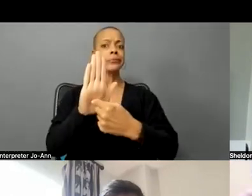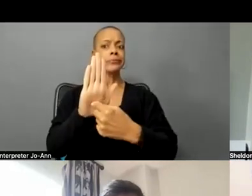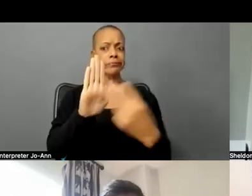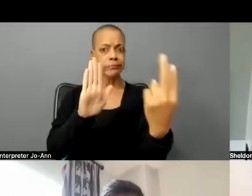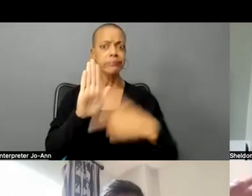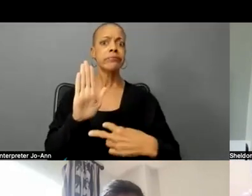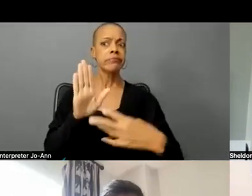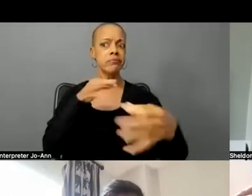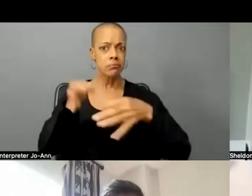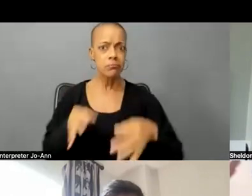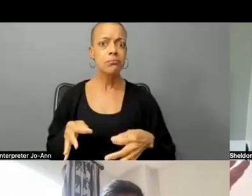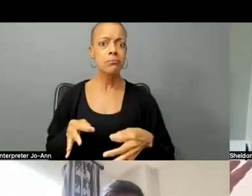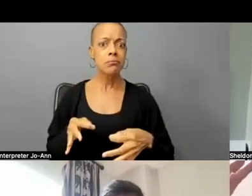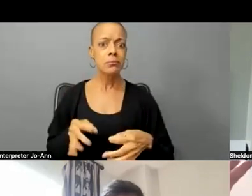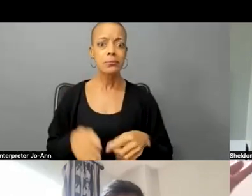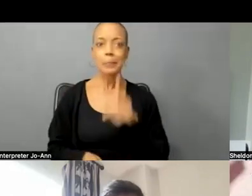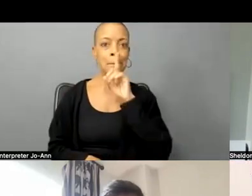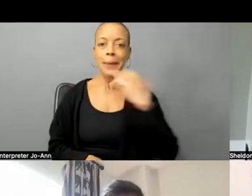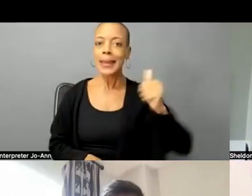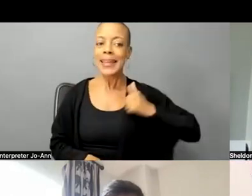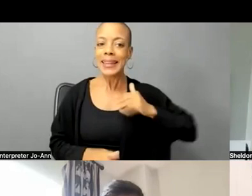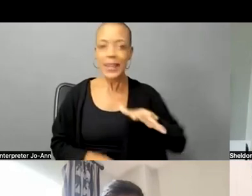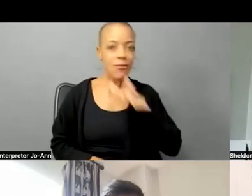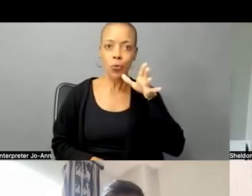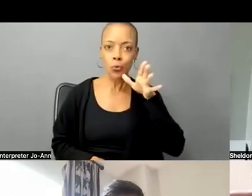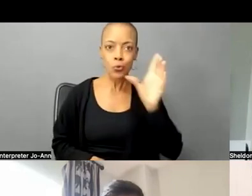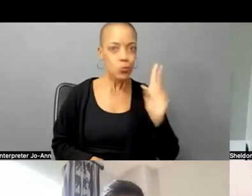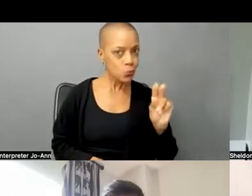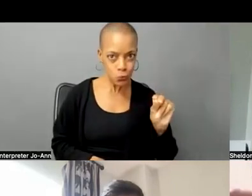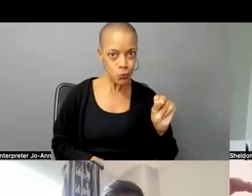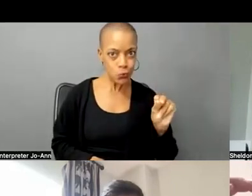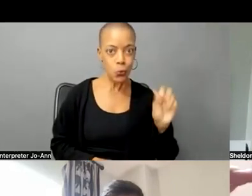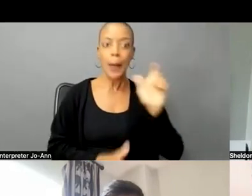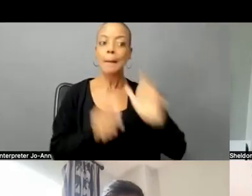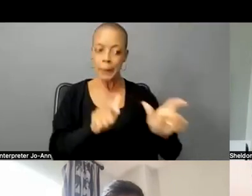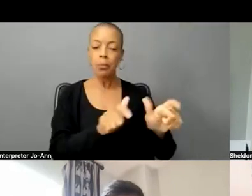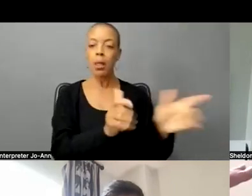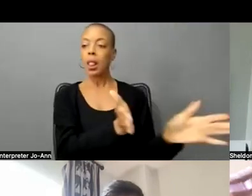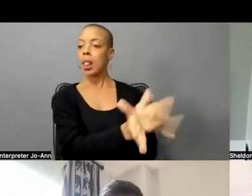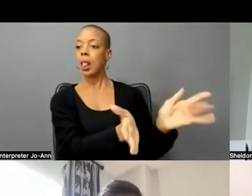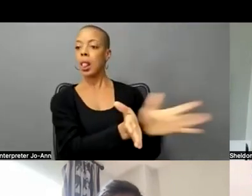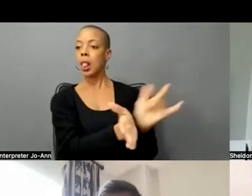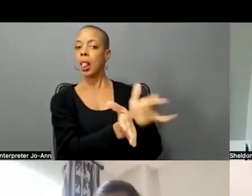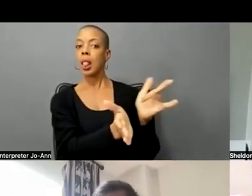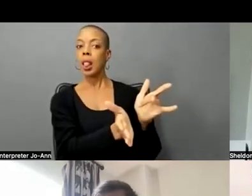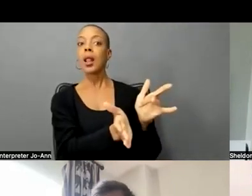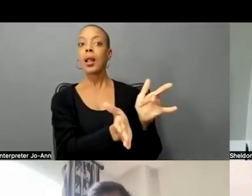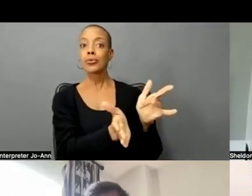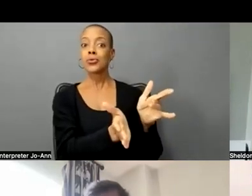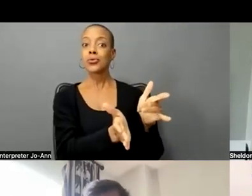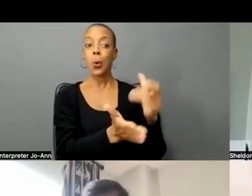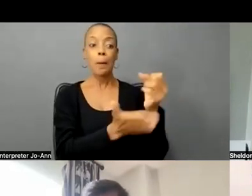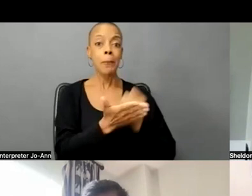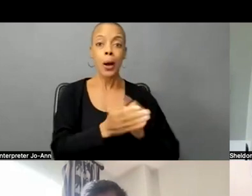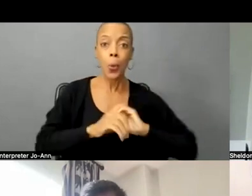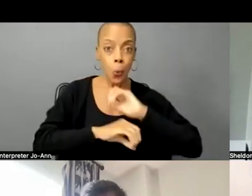saying, it's not Canadian farmers, it's people who are being taken advantage of, who often become undocumented, who